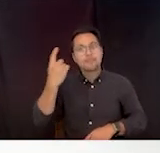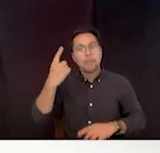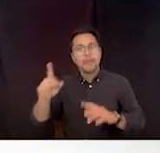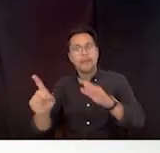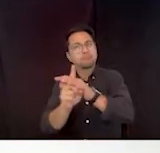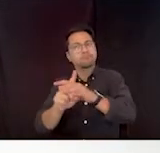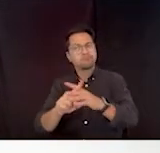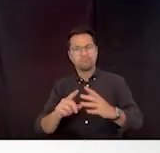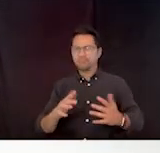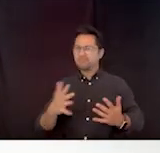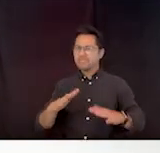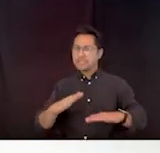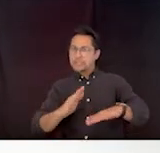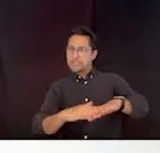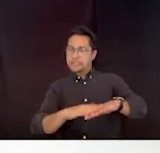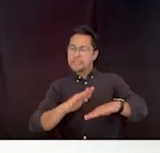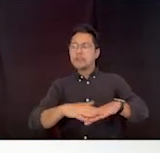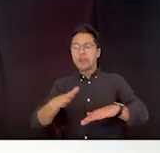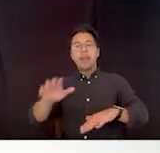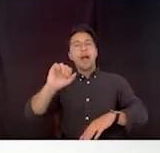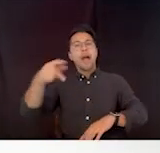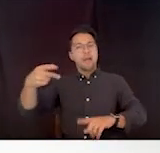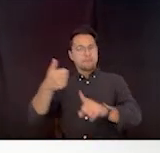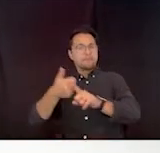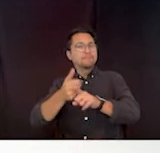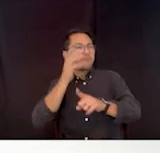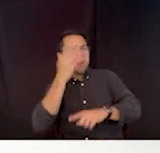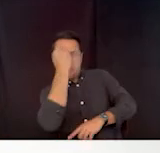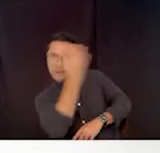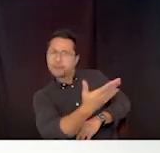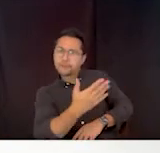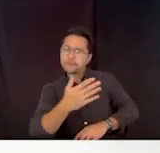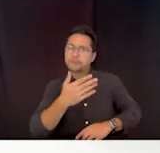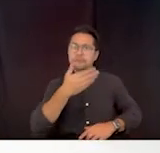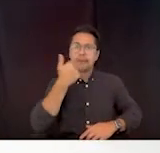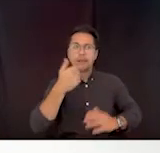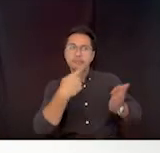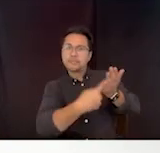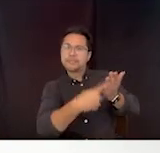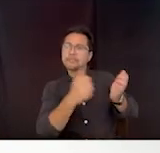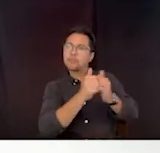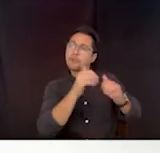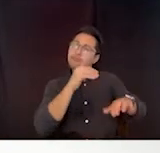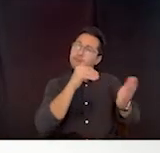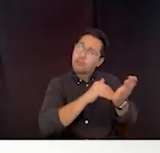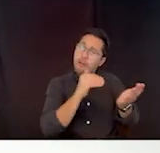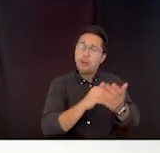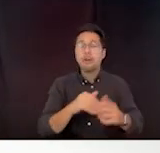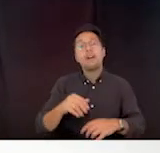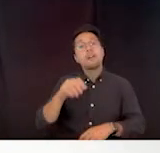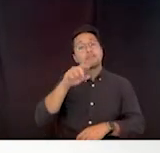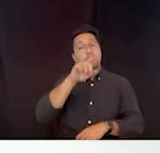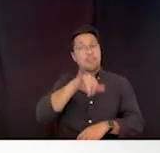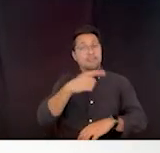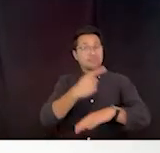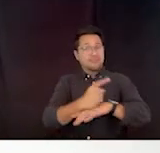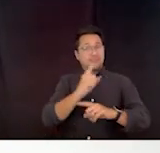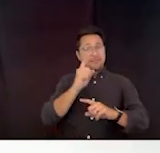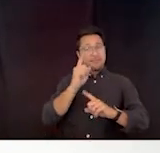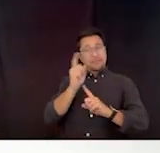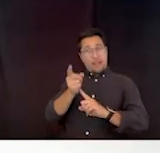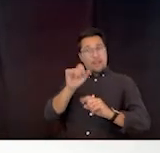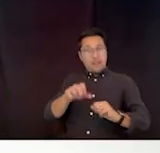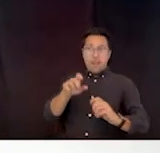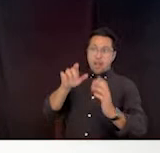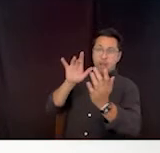kind of alert you, like, this might be something you want to have a provider check out. And at that point, you could contact Early Steps, and they do free